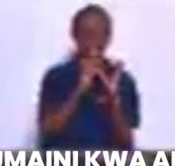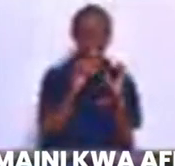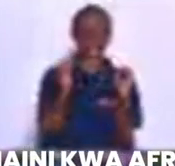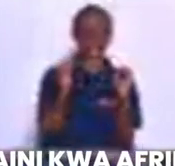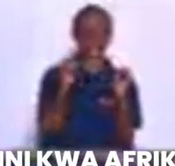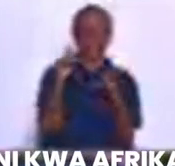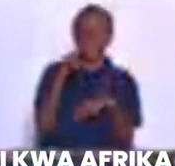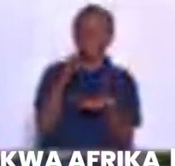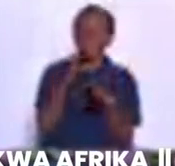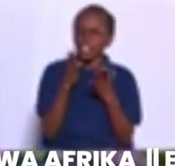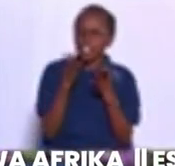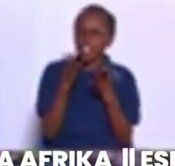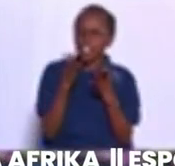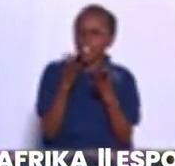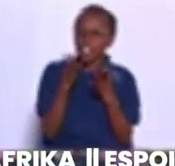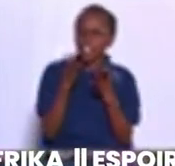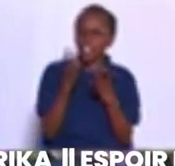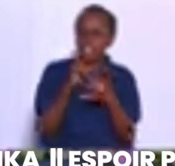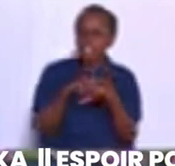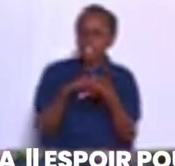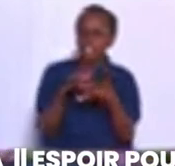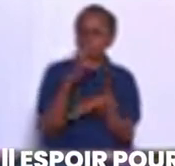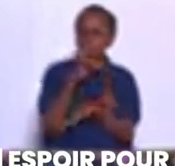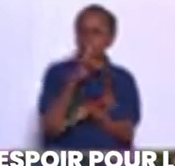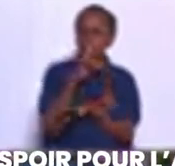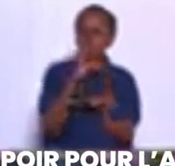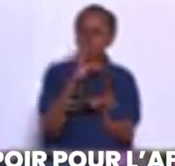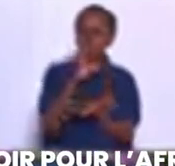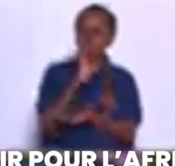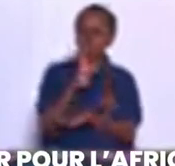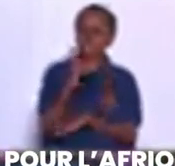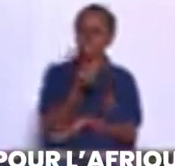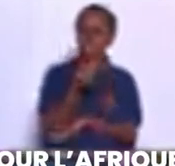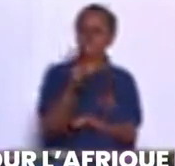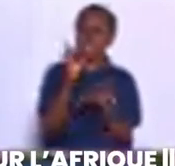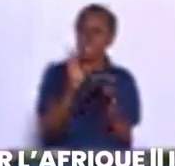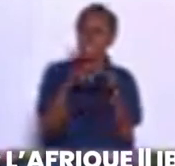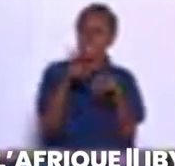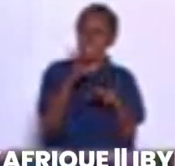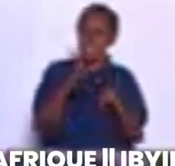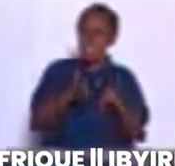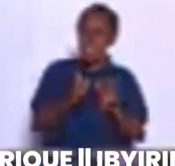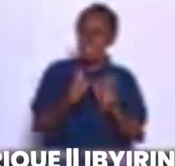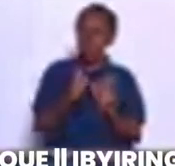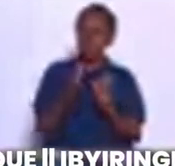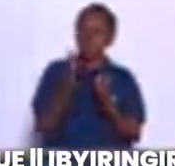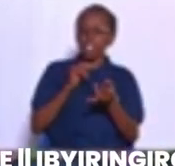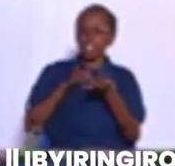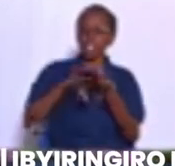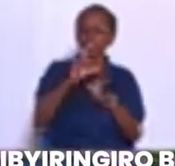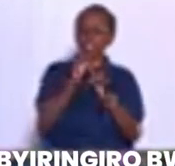he needs this time to be alone. But at the same time, if you will not allow your wife to speak,